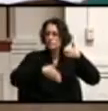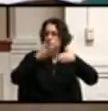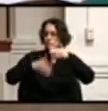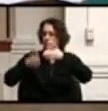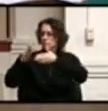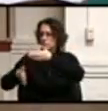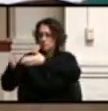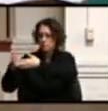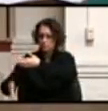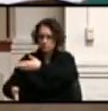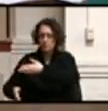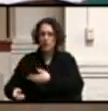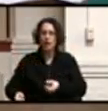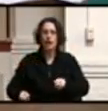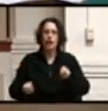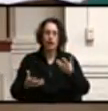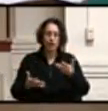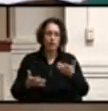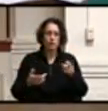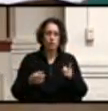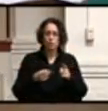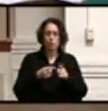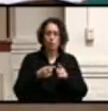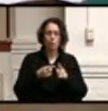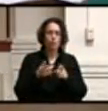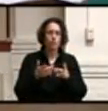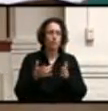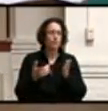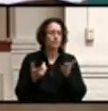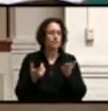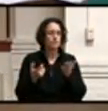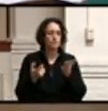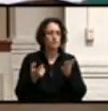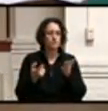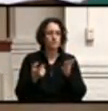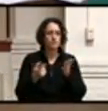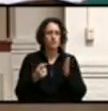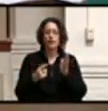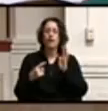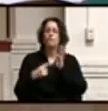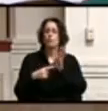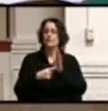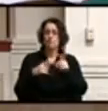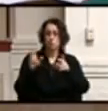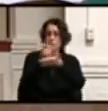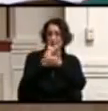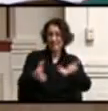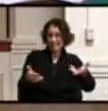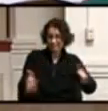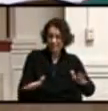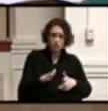and where it would be important for us to get ultimate approval on the plans.